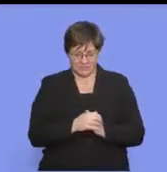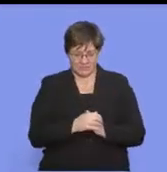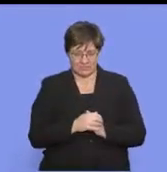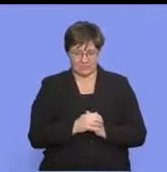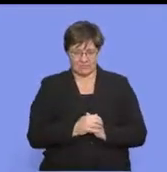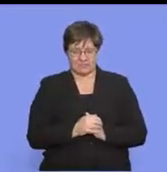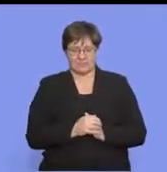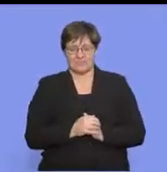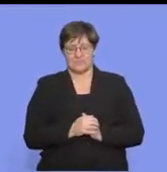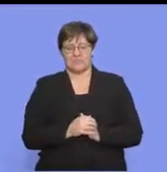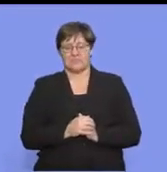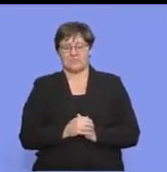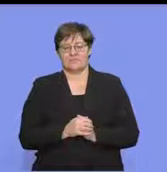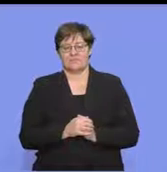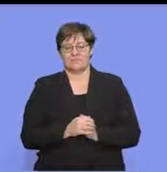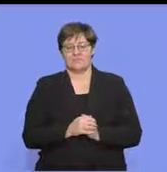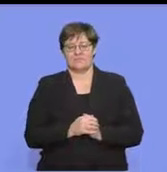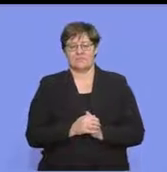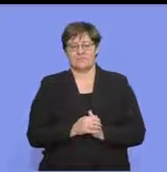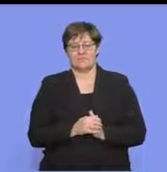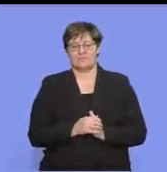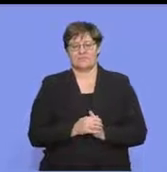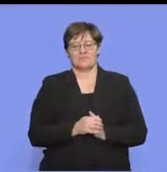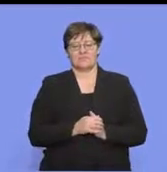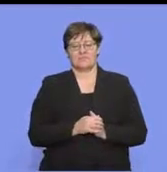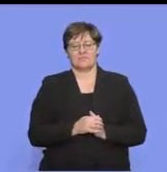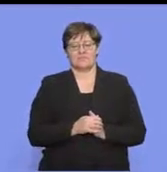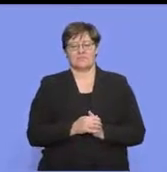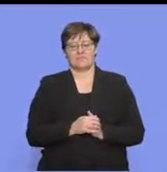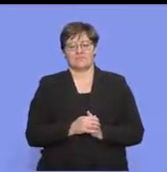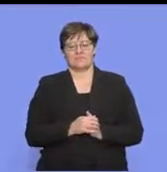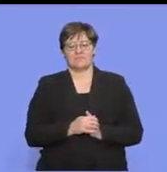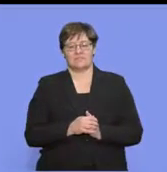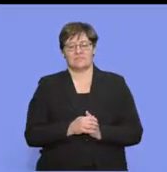visible, and then the birds eat them. So they then would die off.